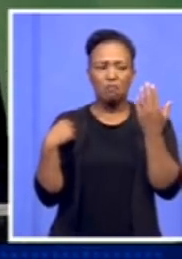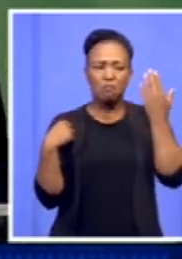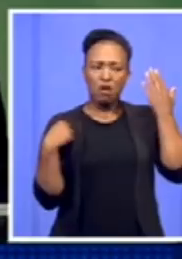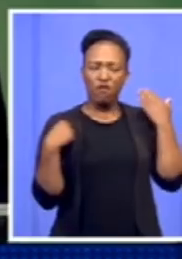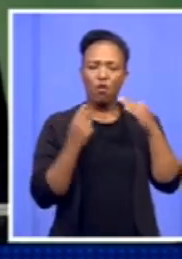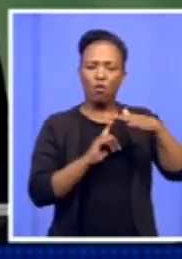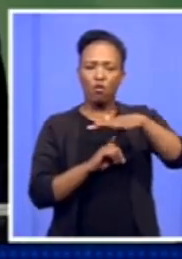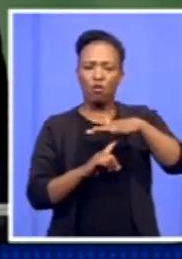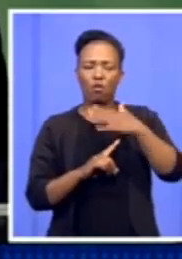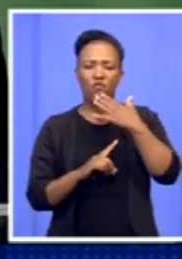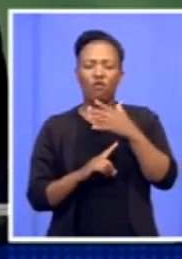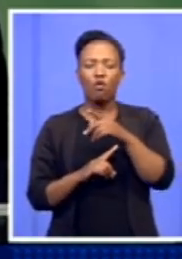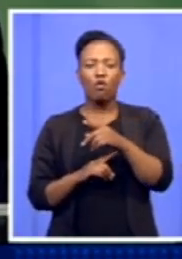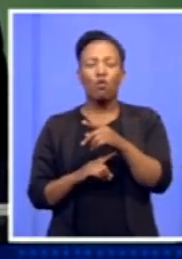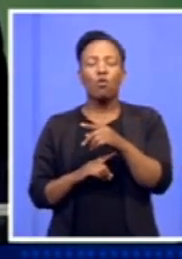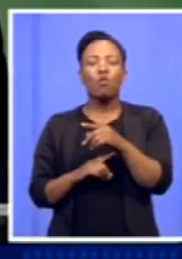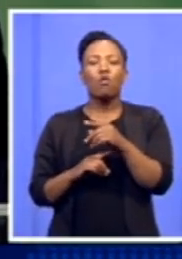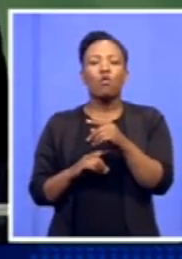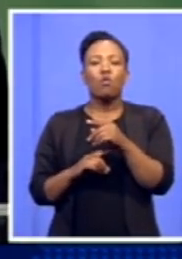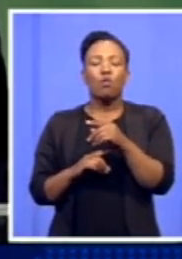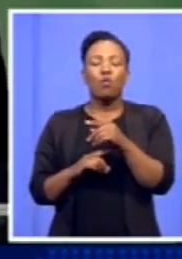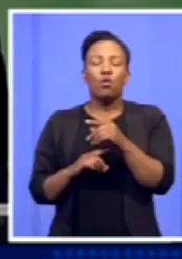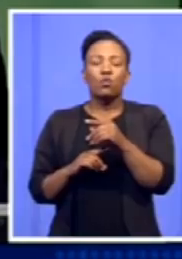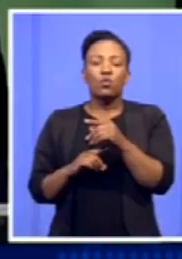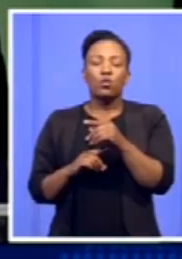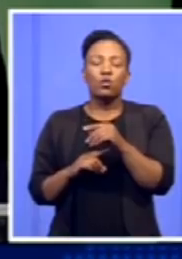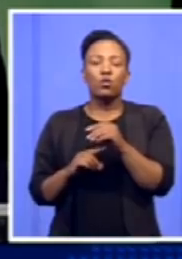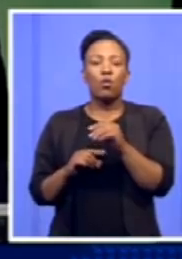other international organizations beforehand.